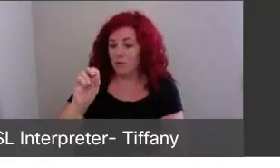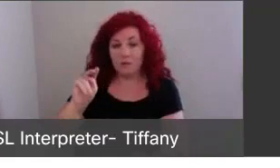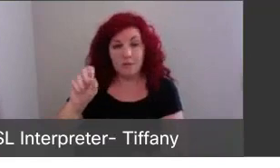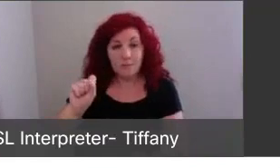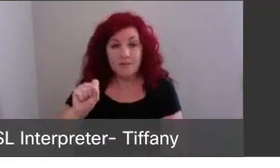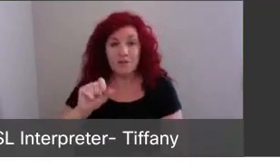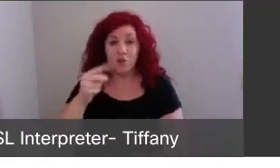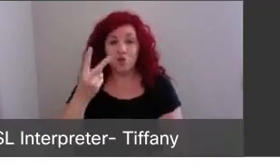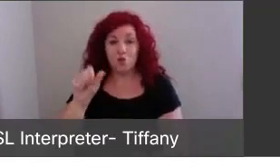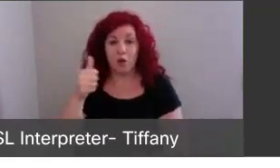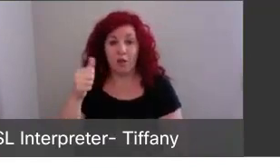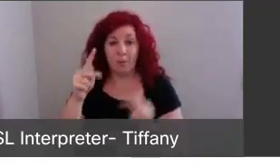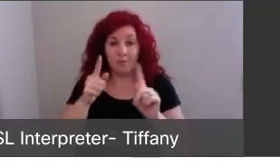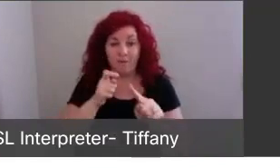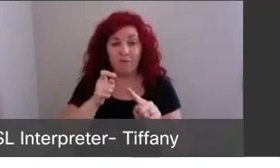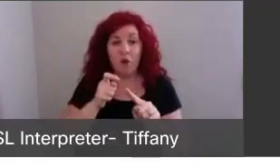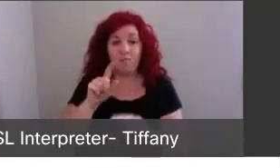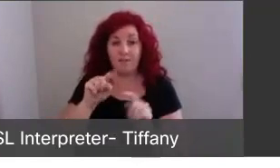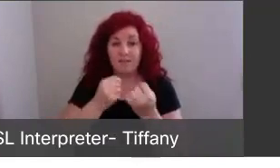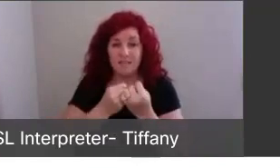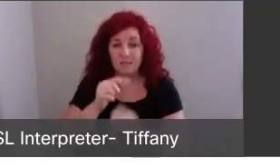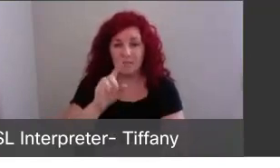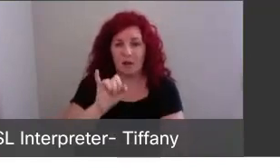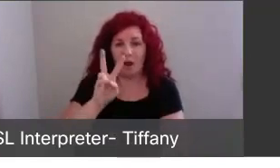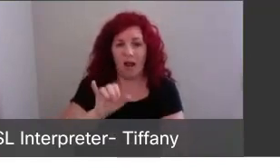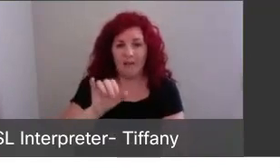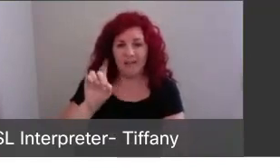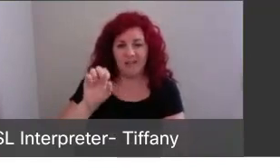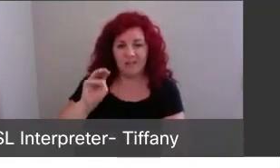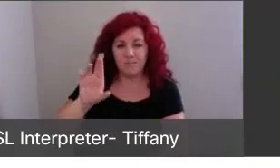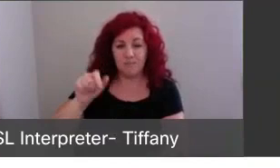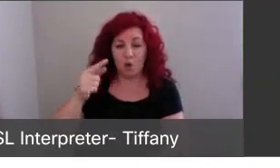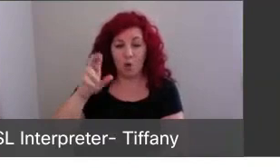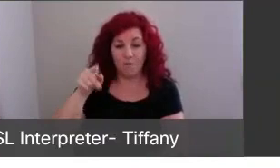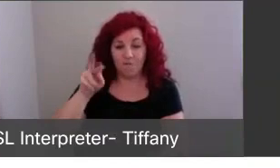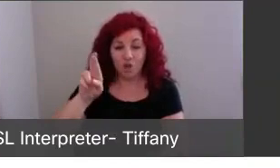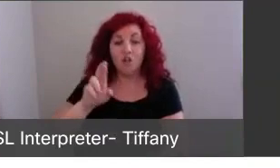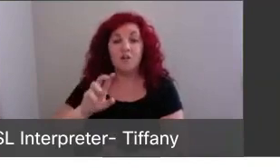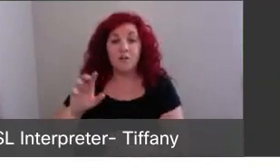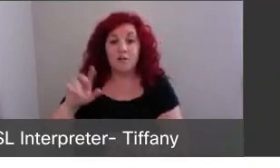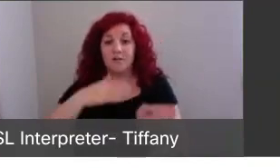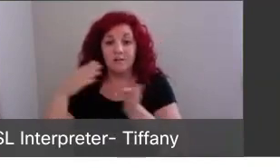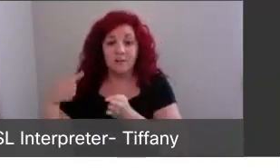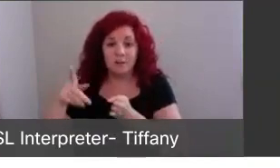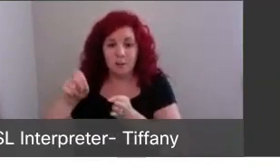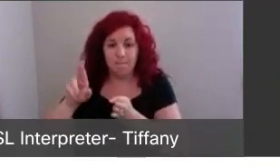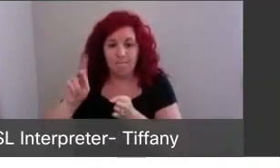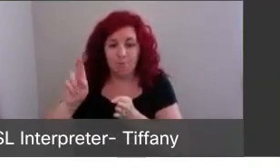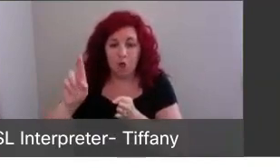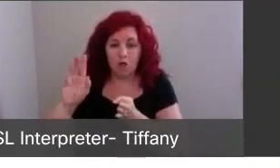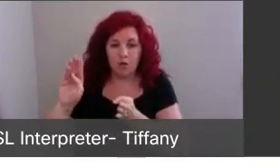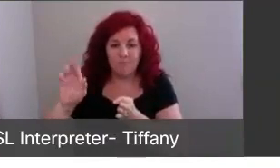Ivy Beller-Sikansky, who's our demographer for NDC, and sitting at the far table over there, I have Parker Bradshaw, who's our coordinator here for the